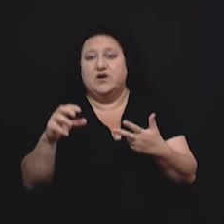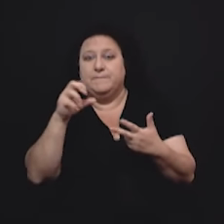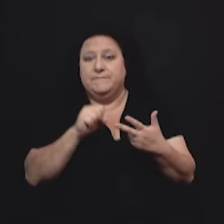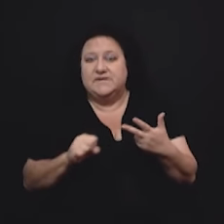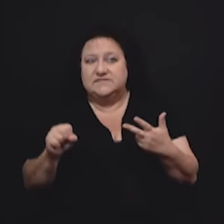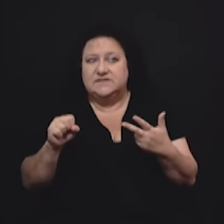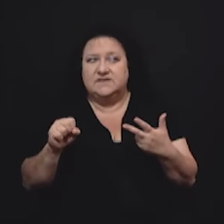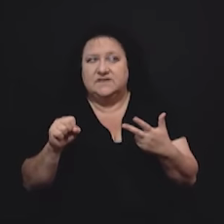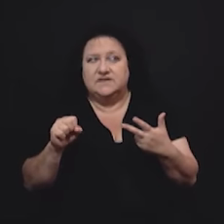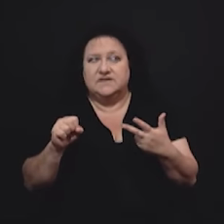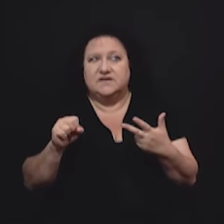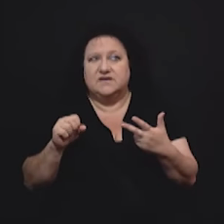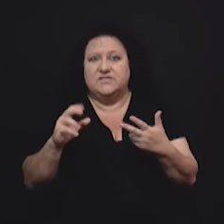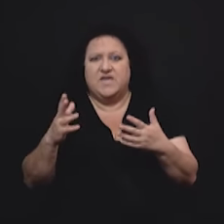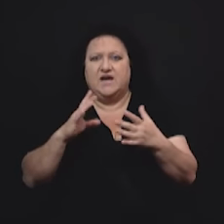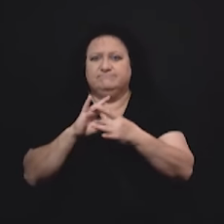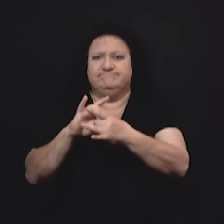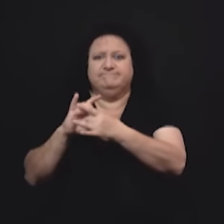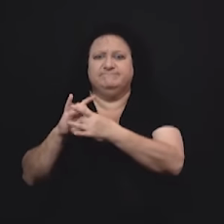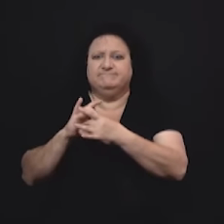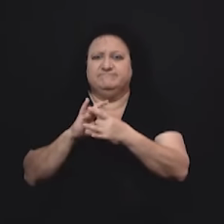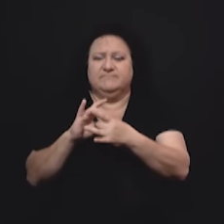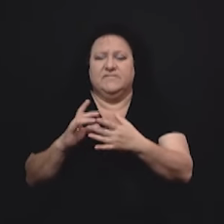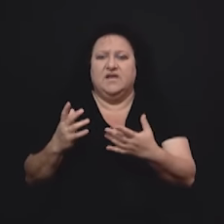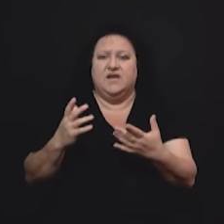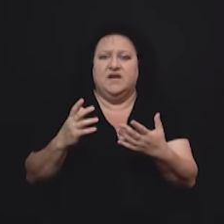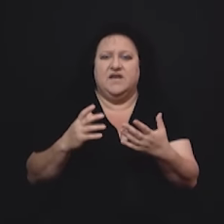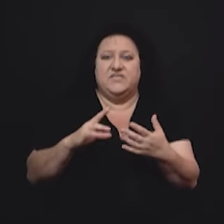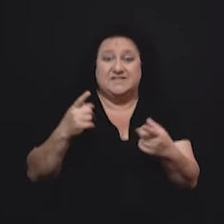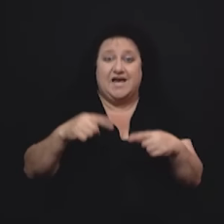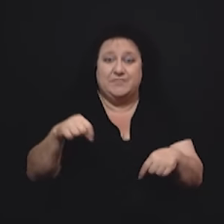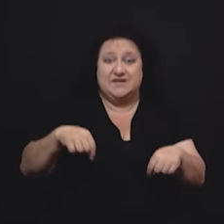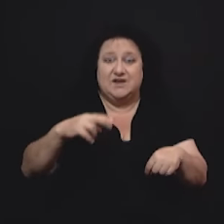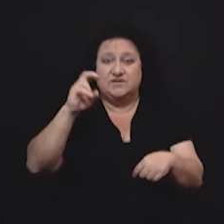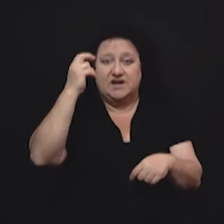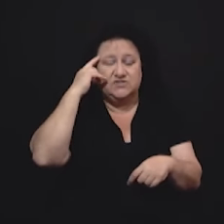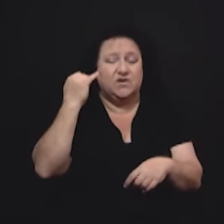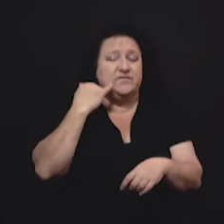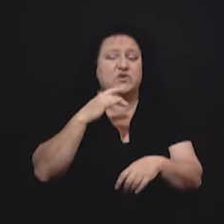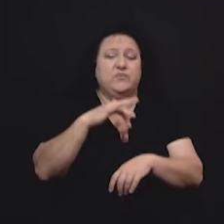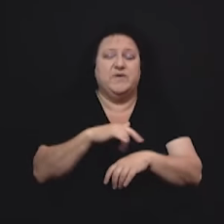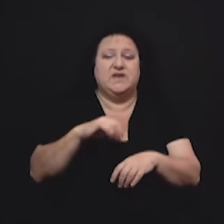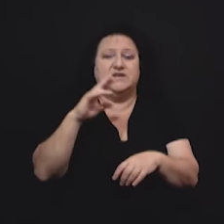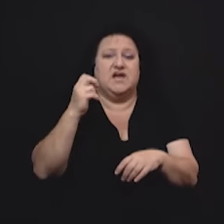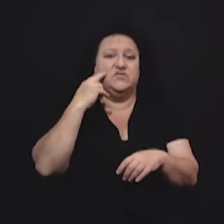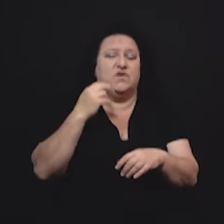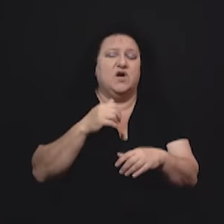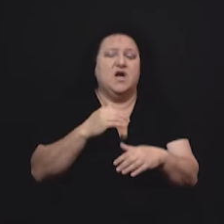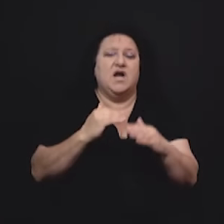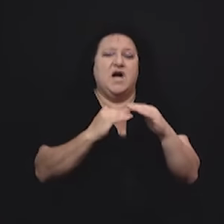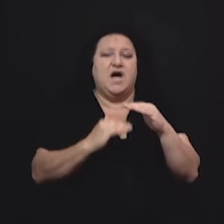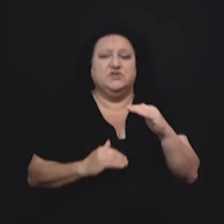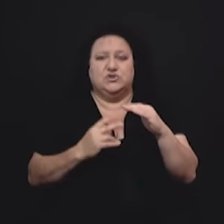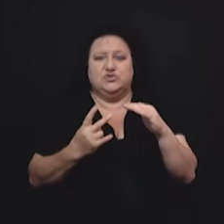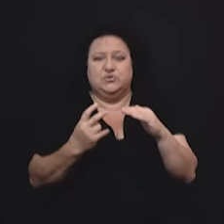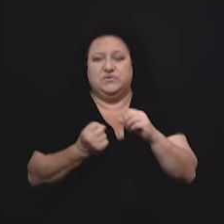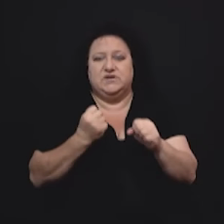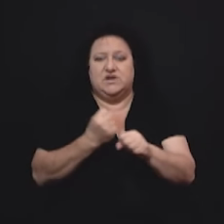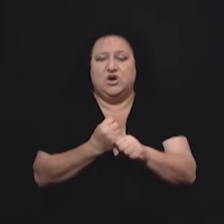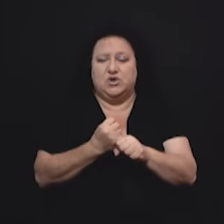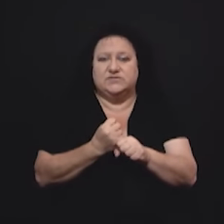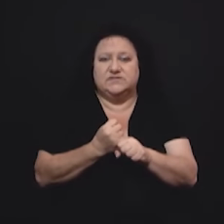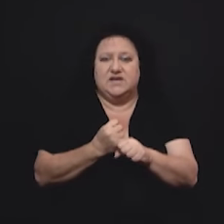not well. People are looking for a way to be connected. If you have been in Nashville under 2 years, those numbers are astronomically higher than that.